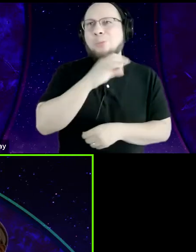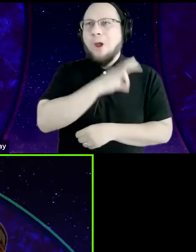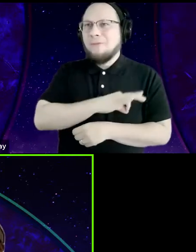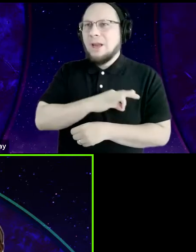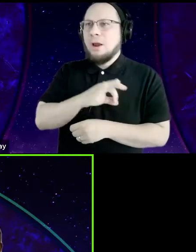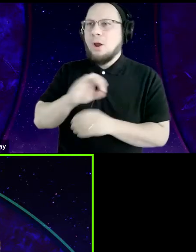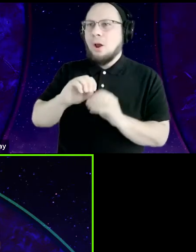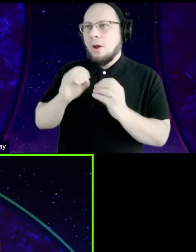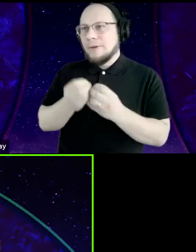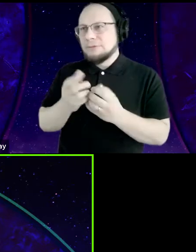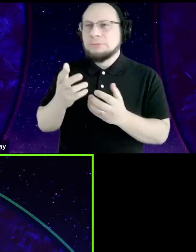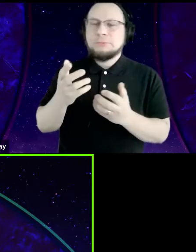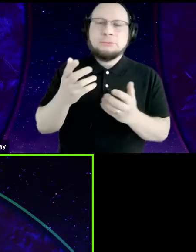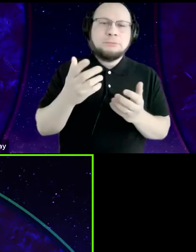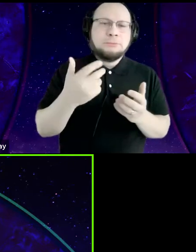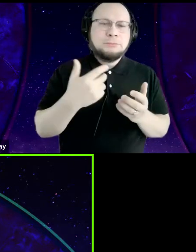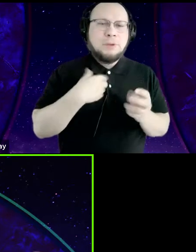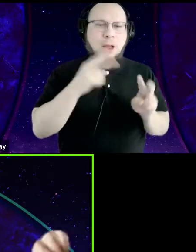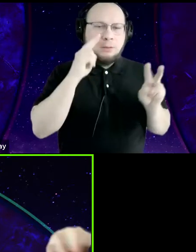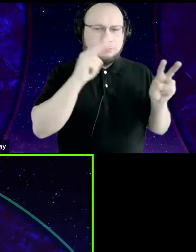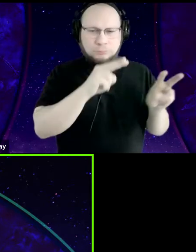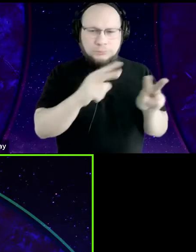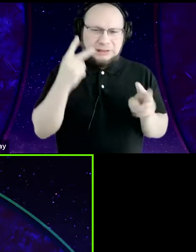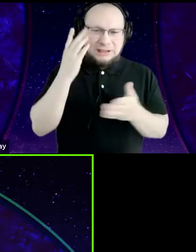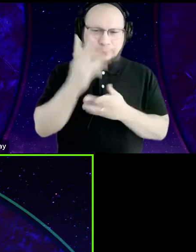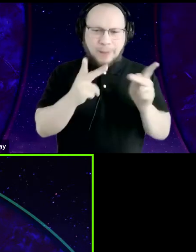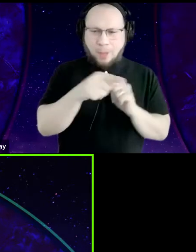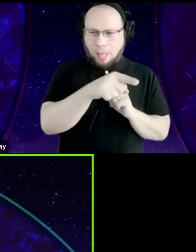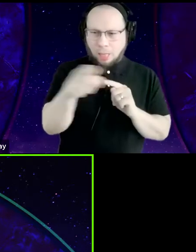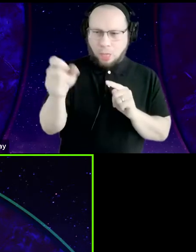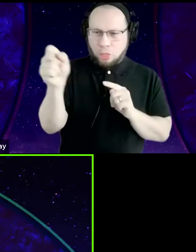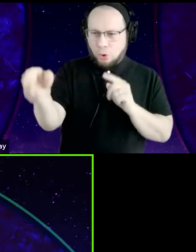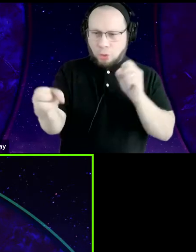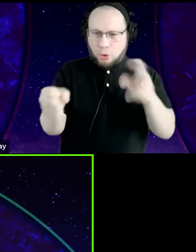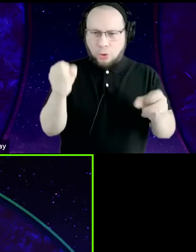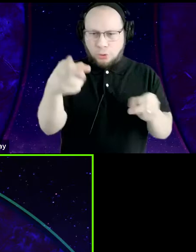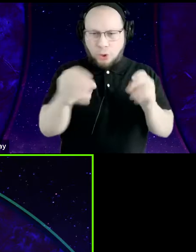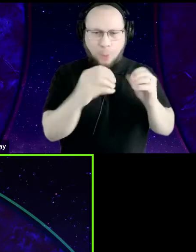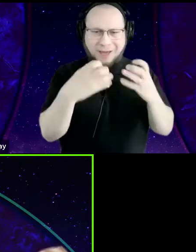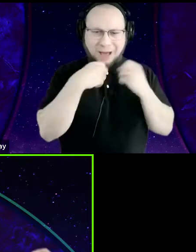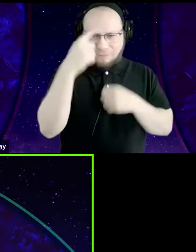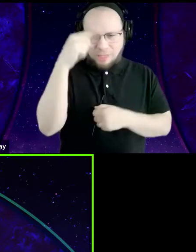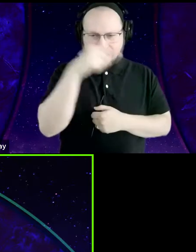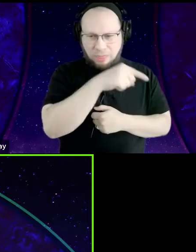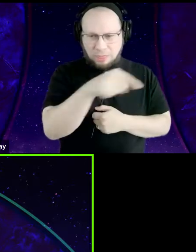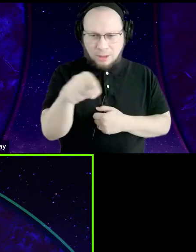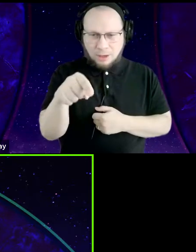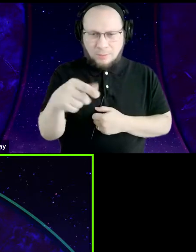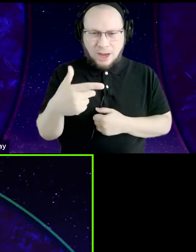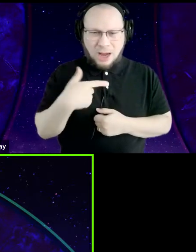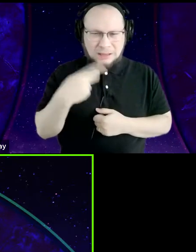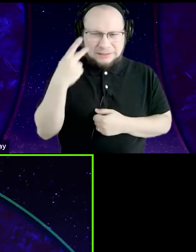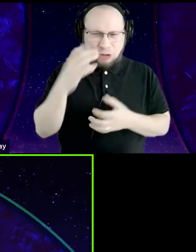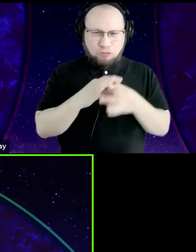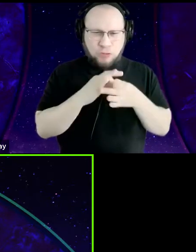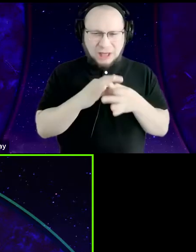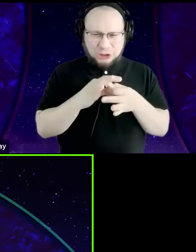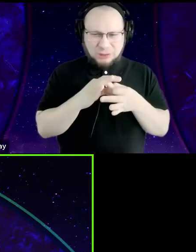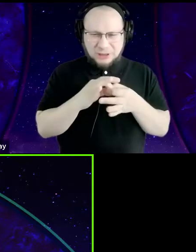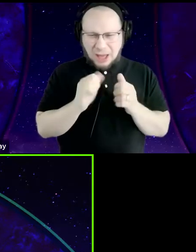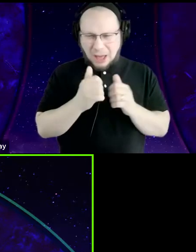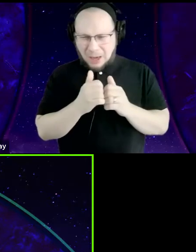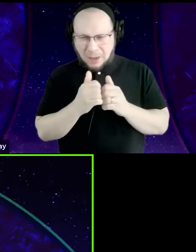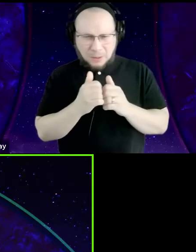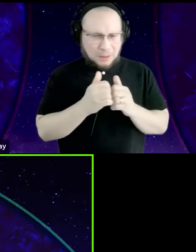I watched people be discarded. I watched students be discarded, and I watched the putative way in which relationships are built. And I